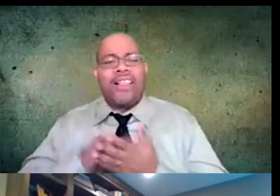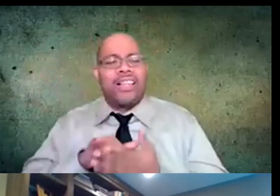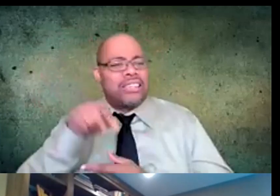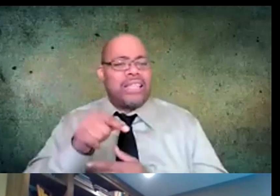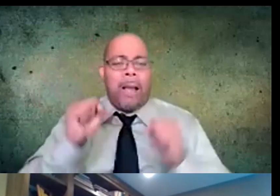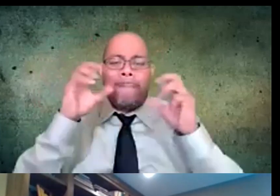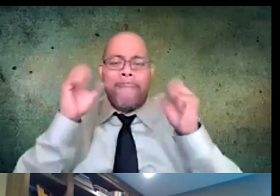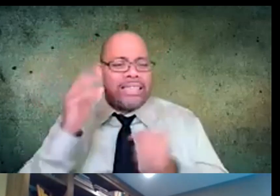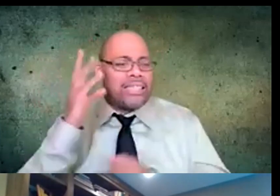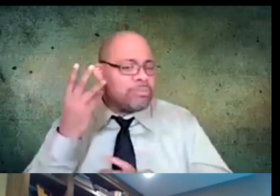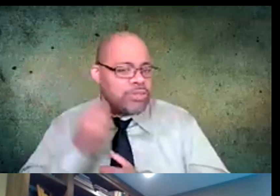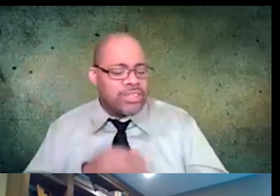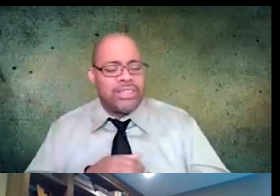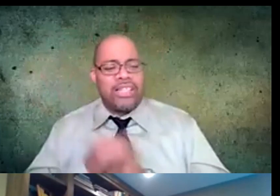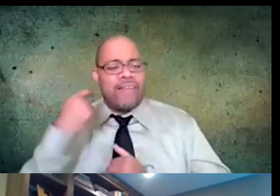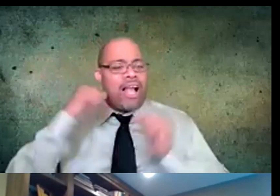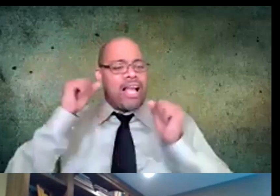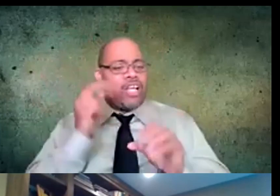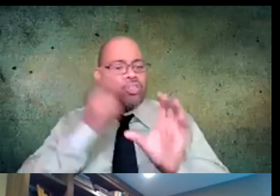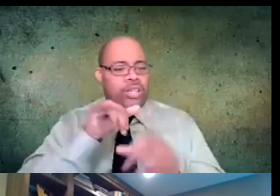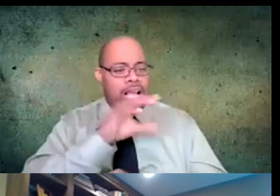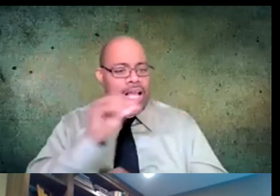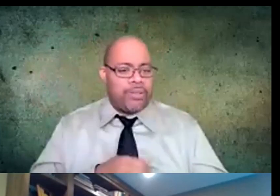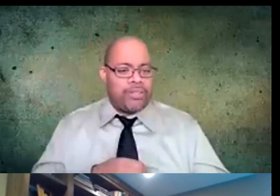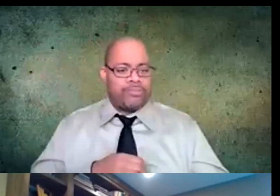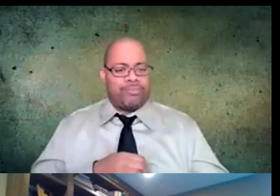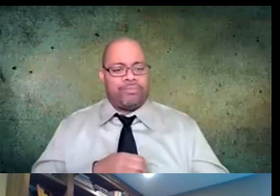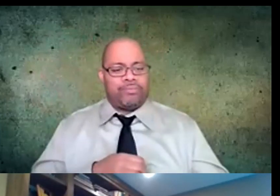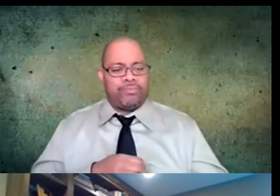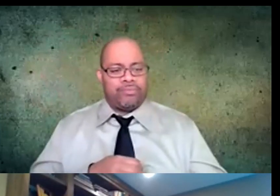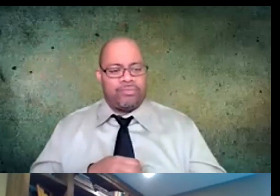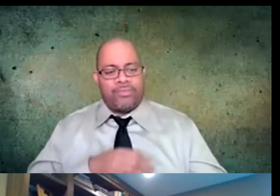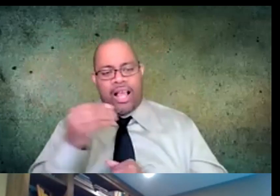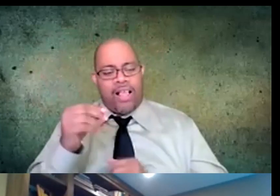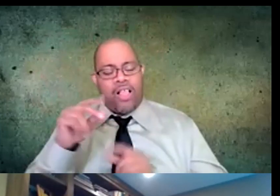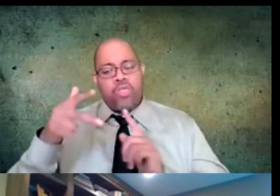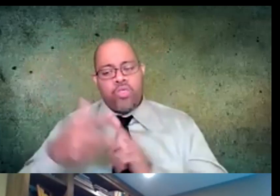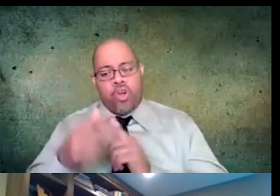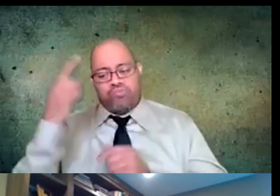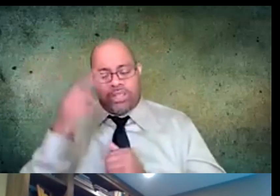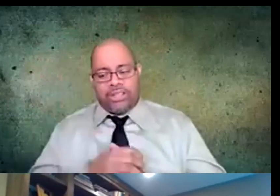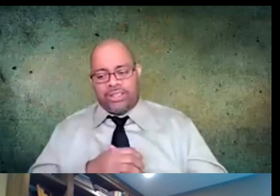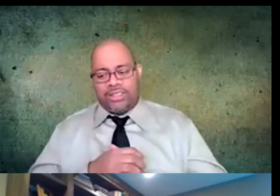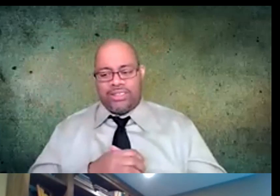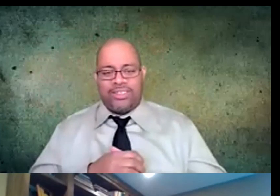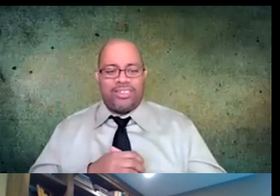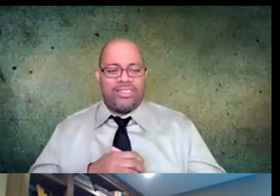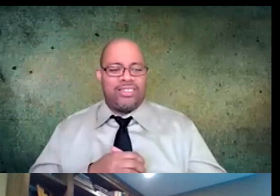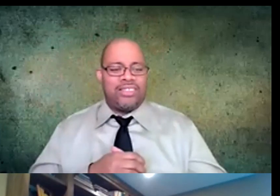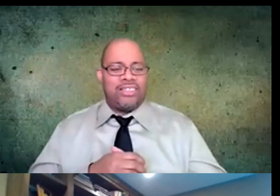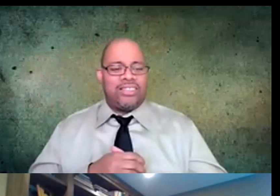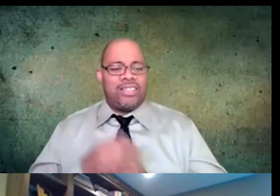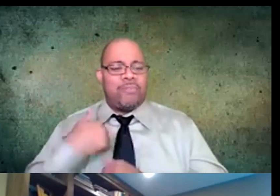amazing experience if I can join this company. And the third reason is a little bit to my